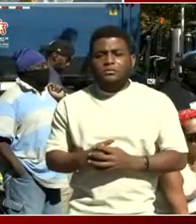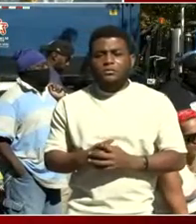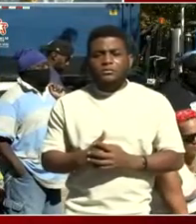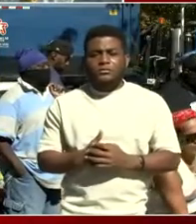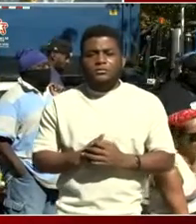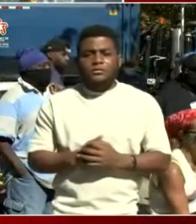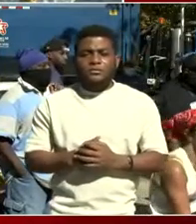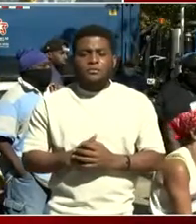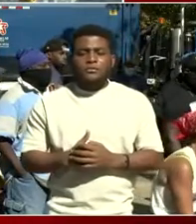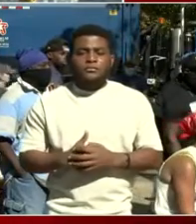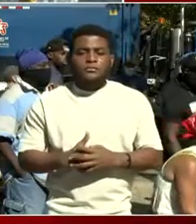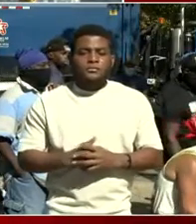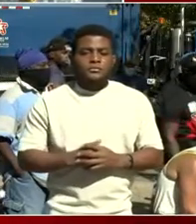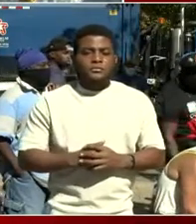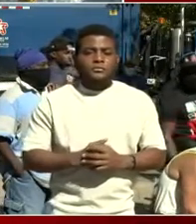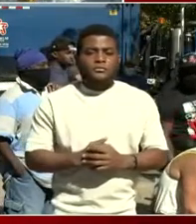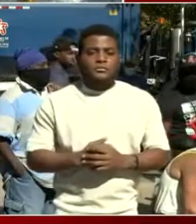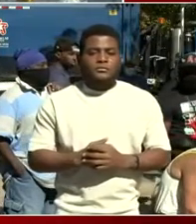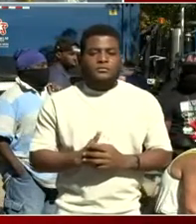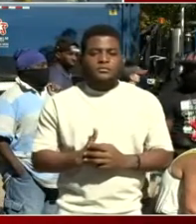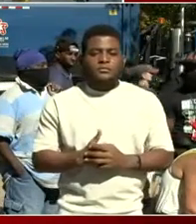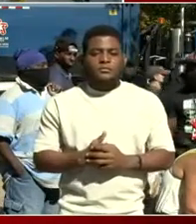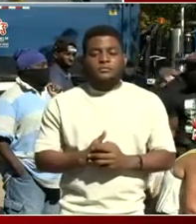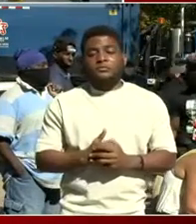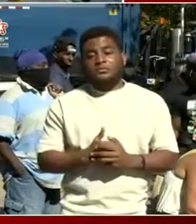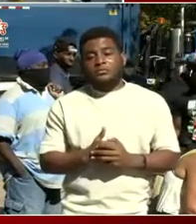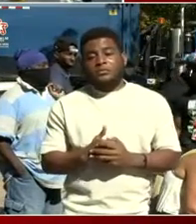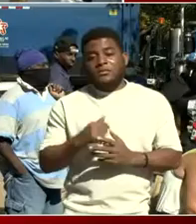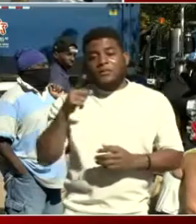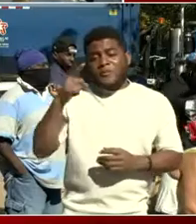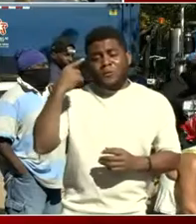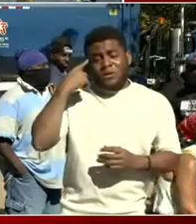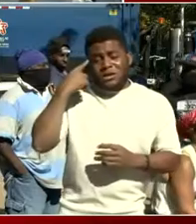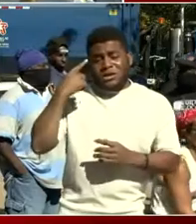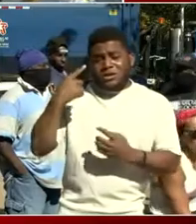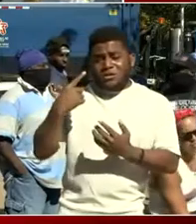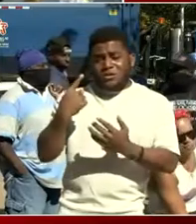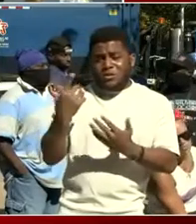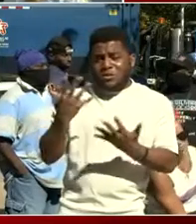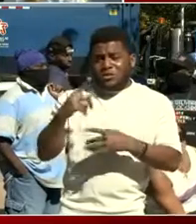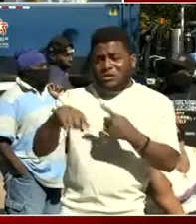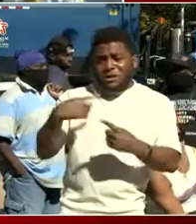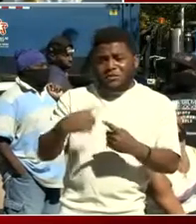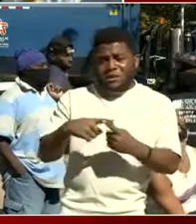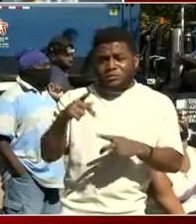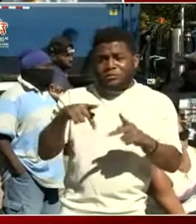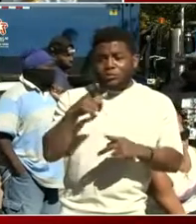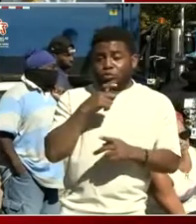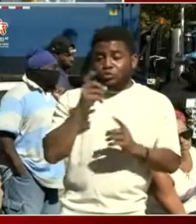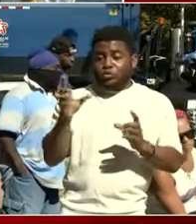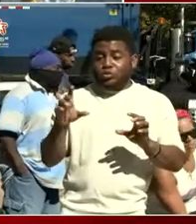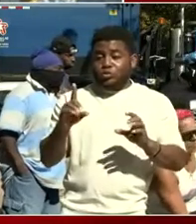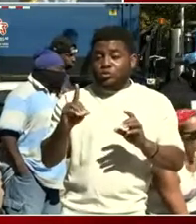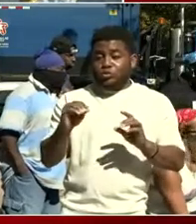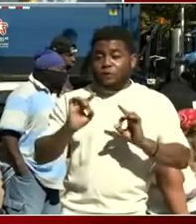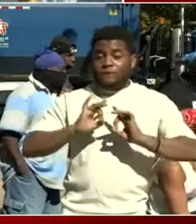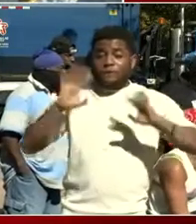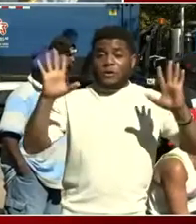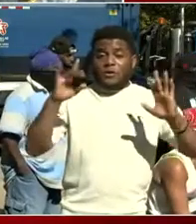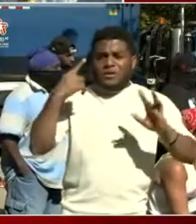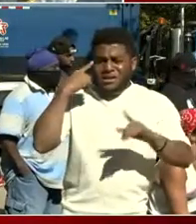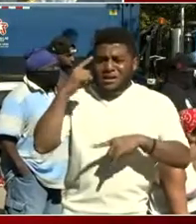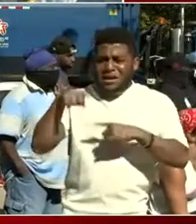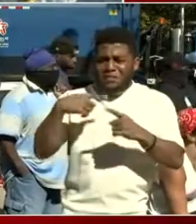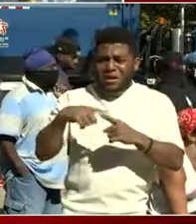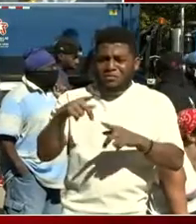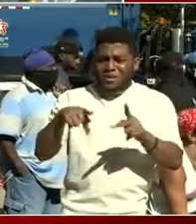The criminal class takes this into consideration, that these are focused areas? Well, sometimes they do, and you kind of see